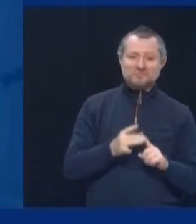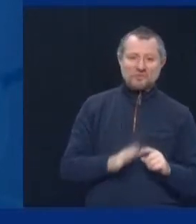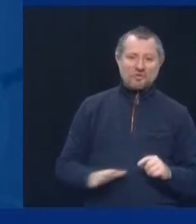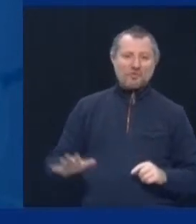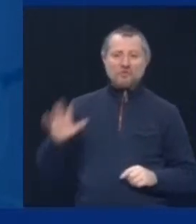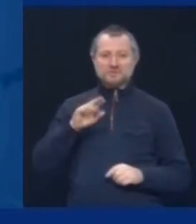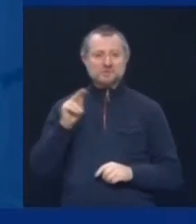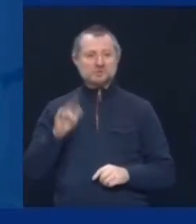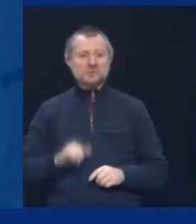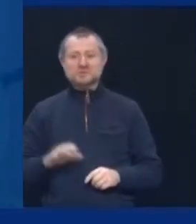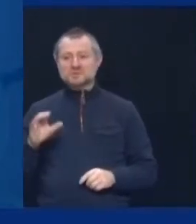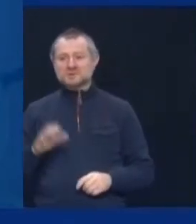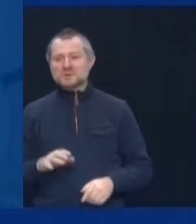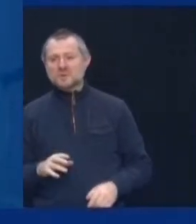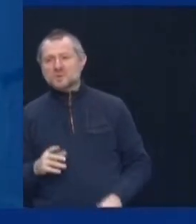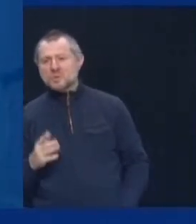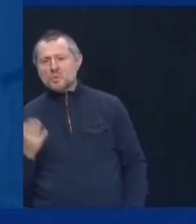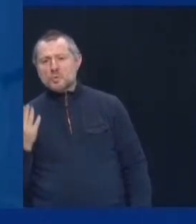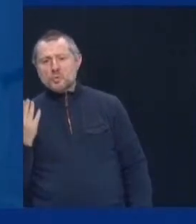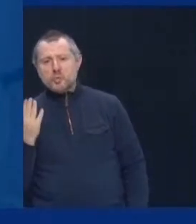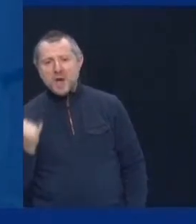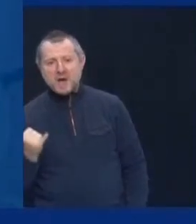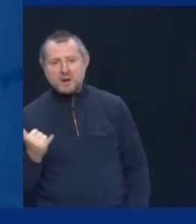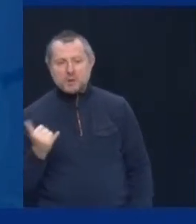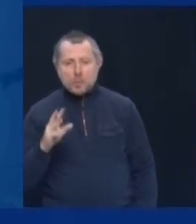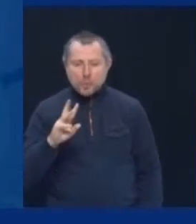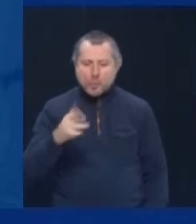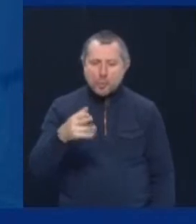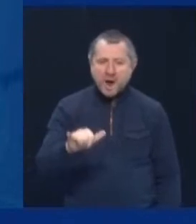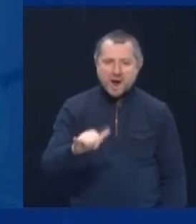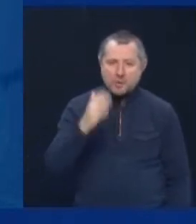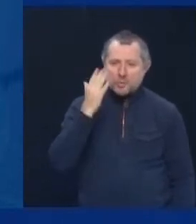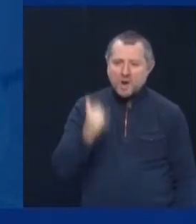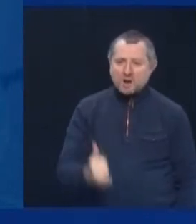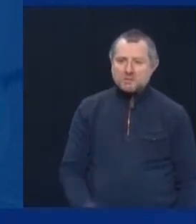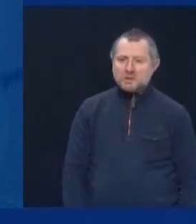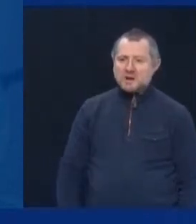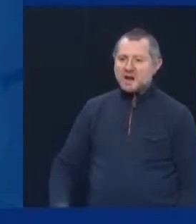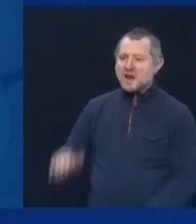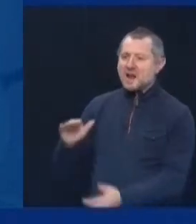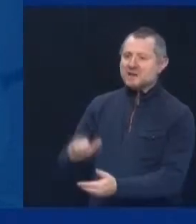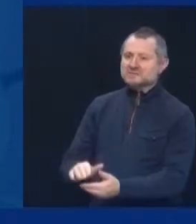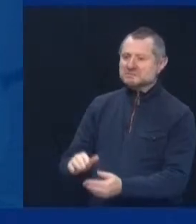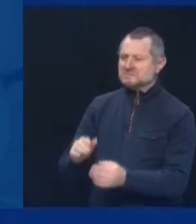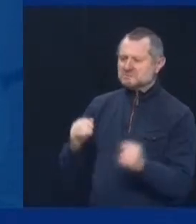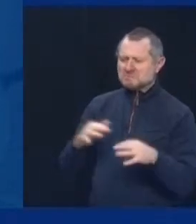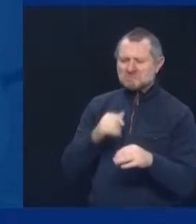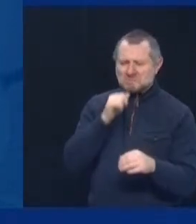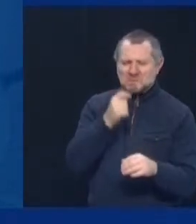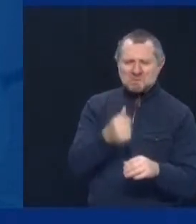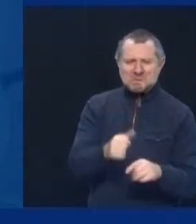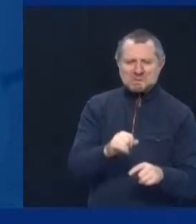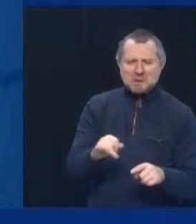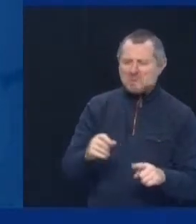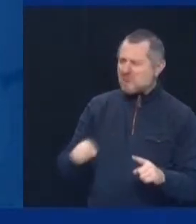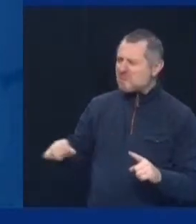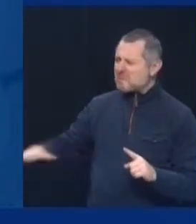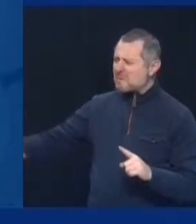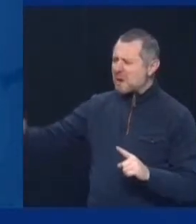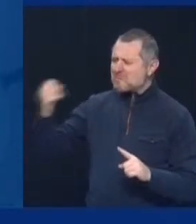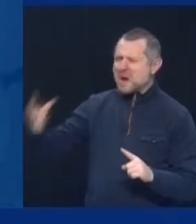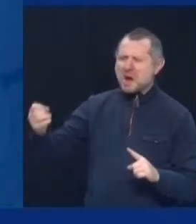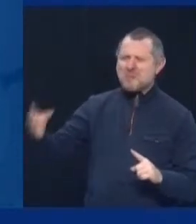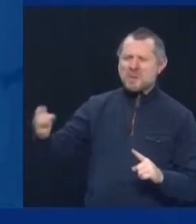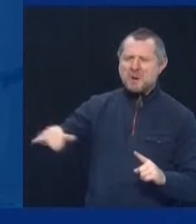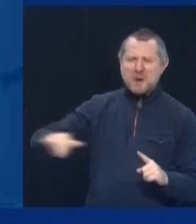Why? It's less dense than the other boroughs. It doesn't have the subway